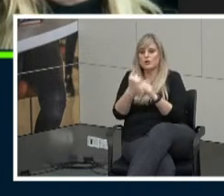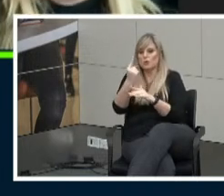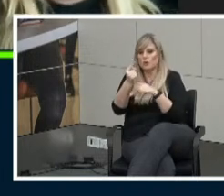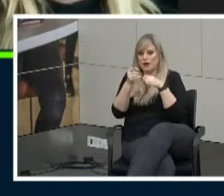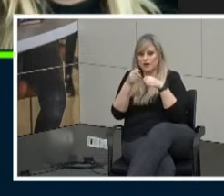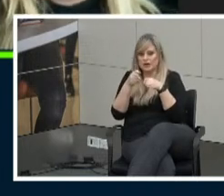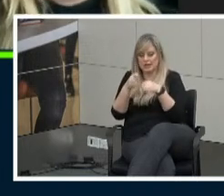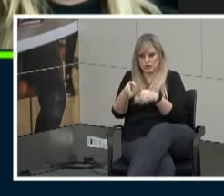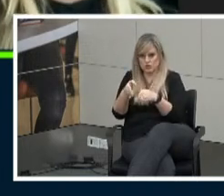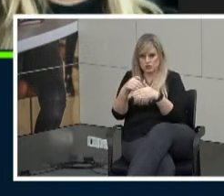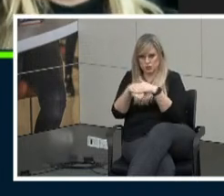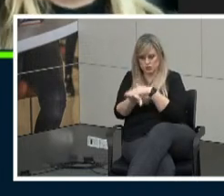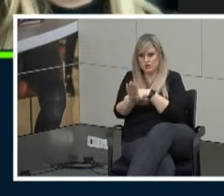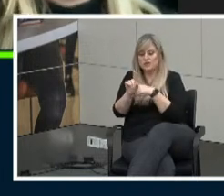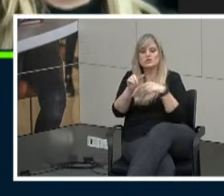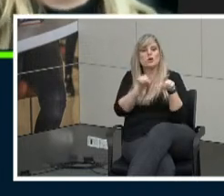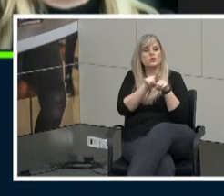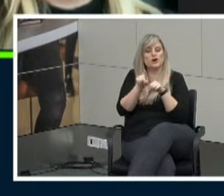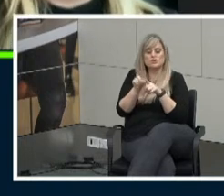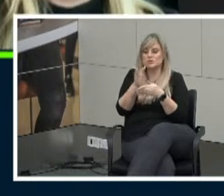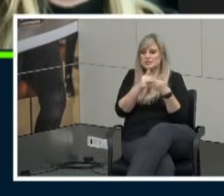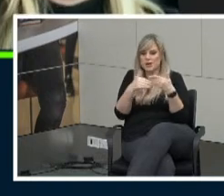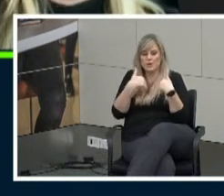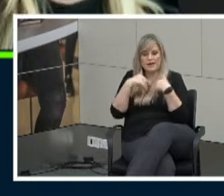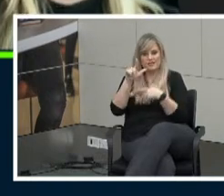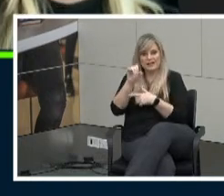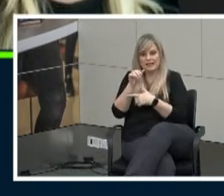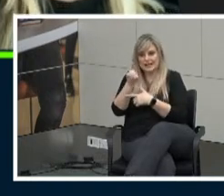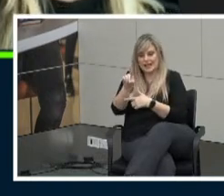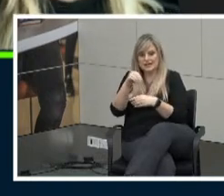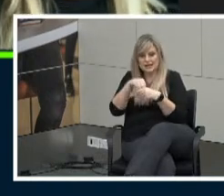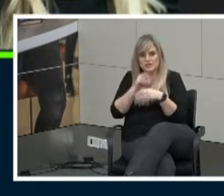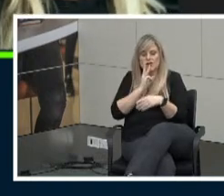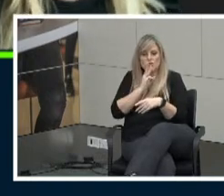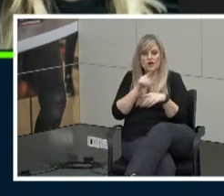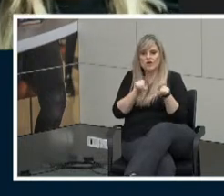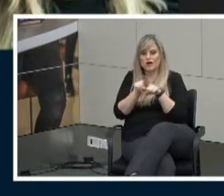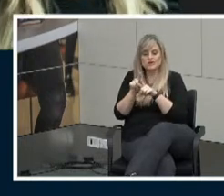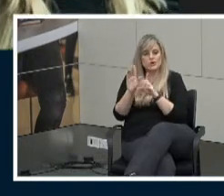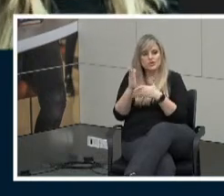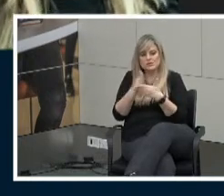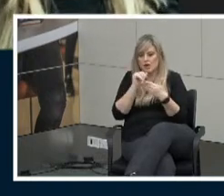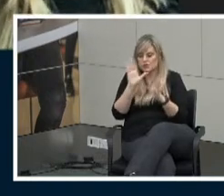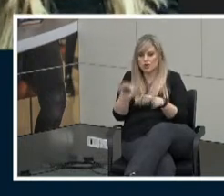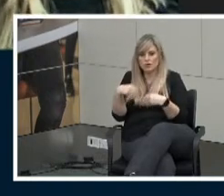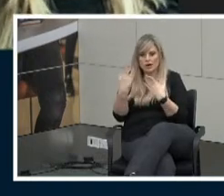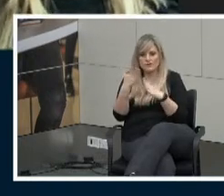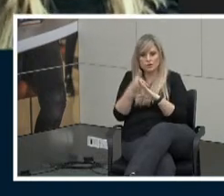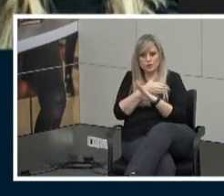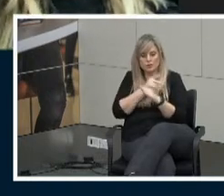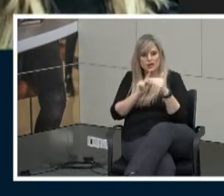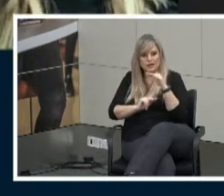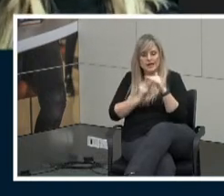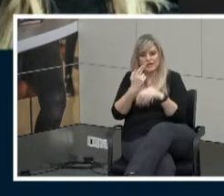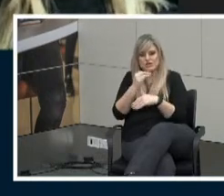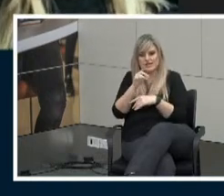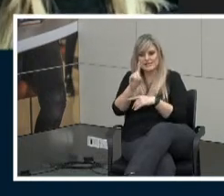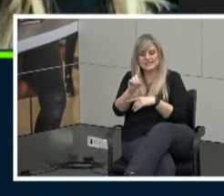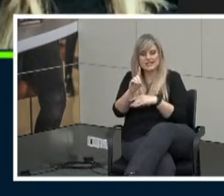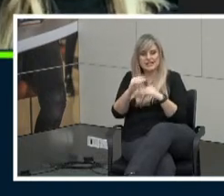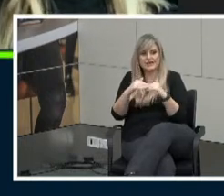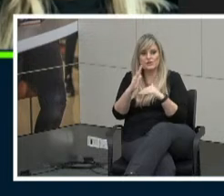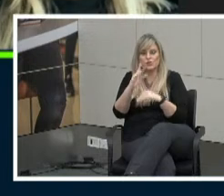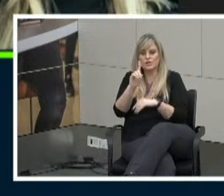contain lead in their water and others do not have the necessary facilities to offer prek HD is nearly a decade